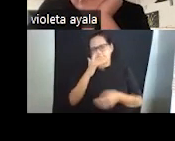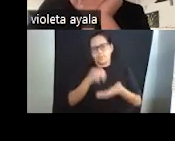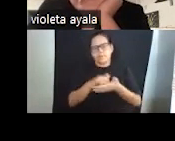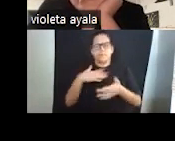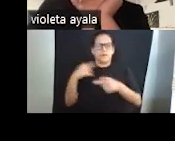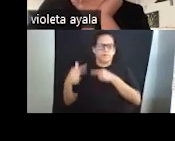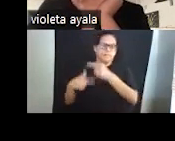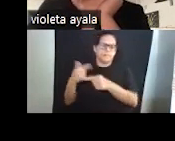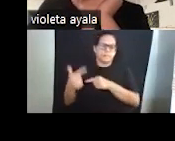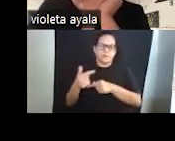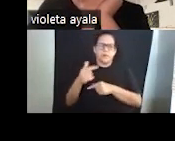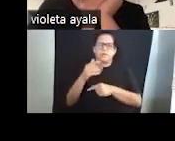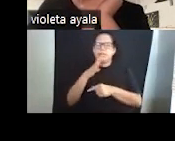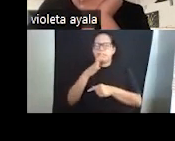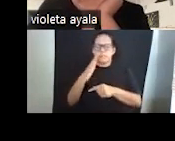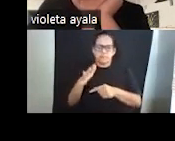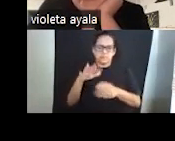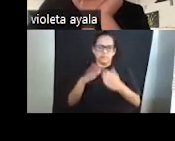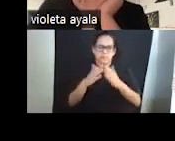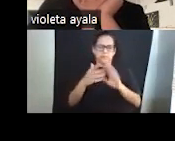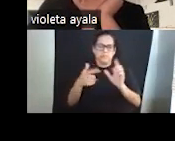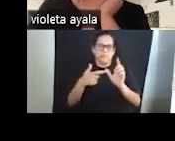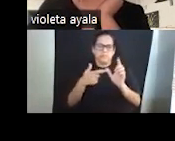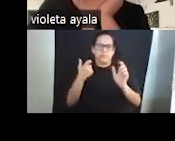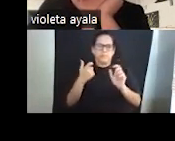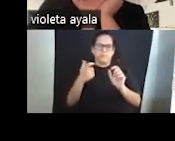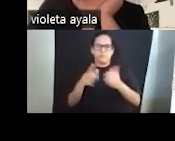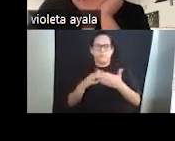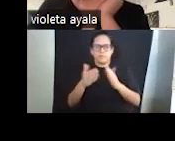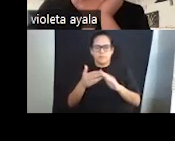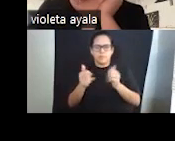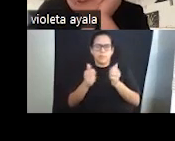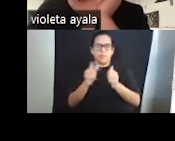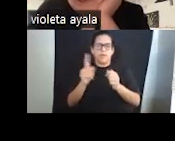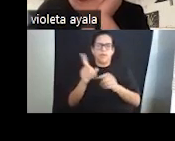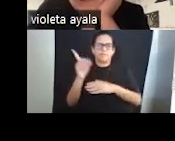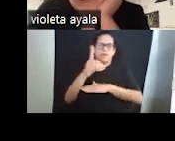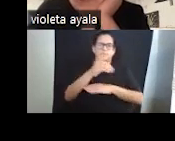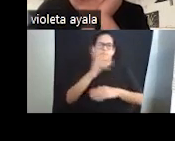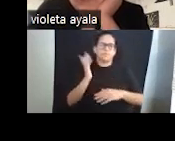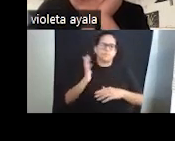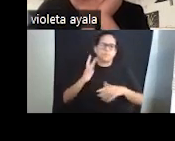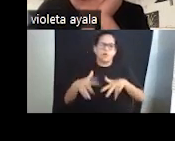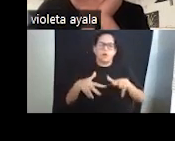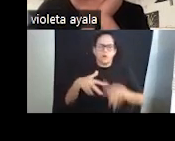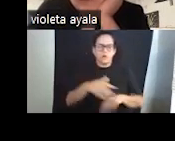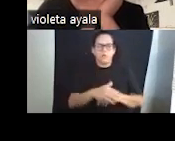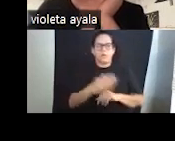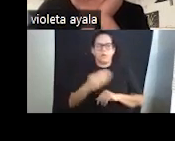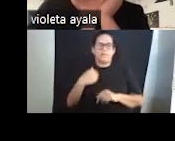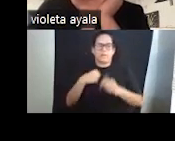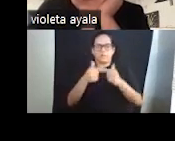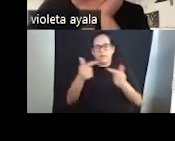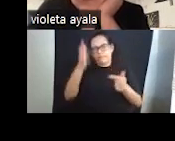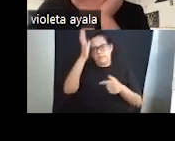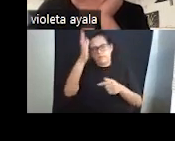ancestor grandmother's town, and she comes from this town where dinosaurs used to walk, and my grandfather comes from